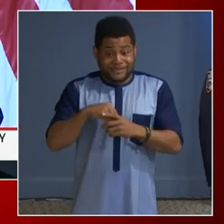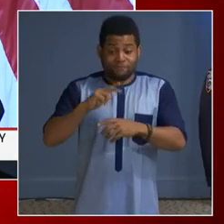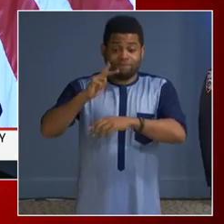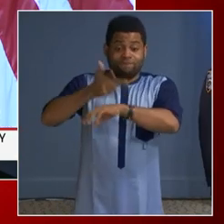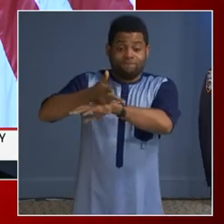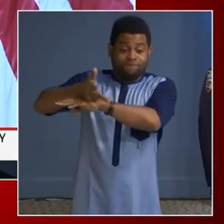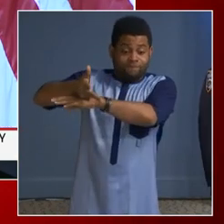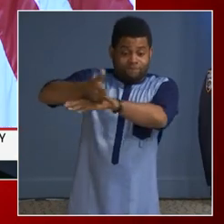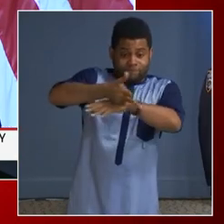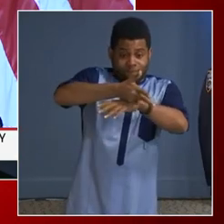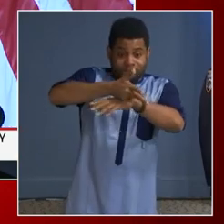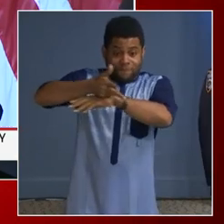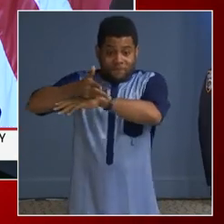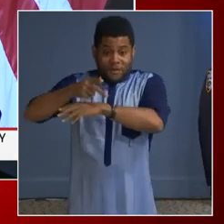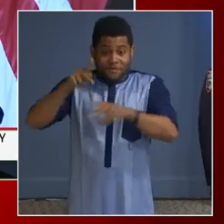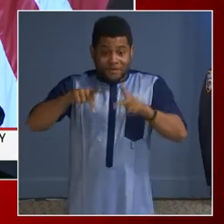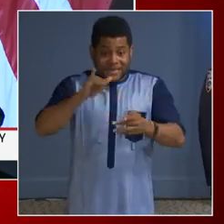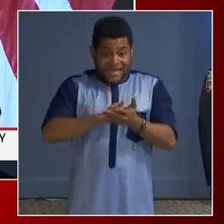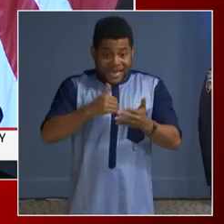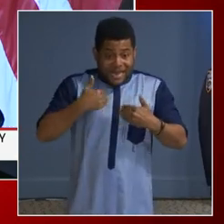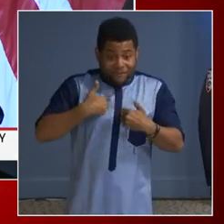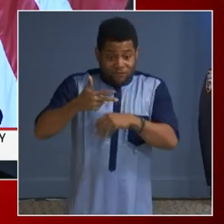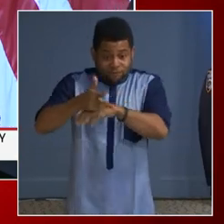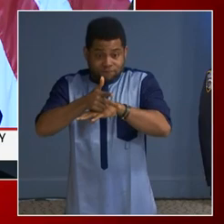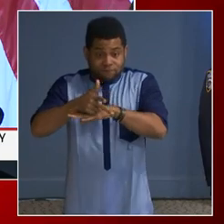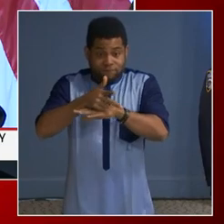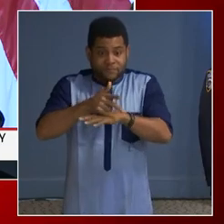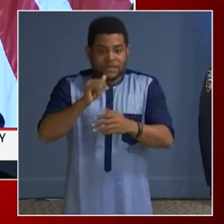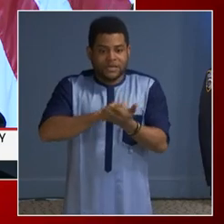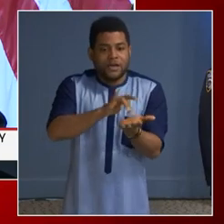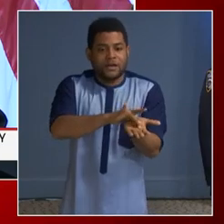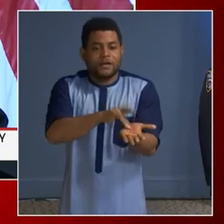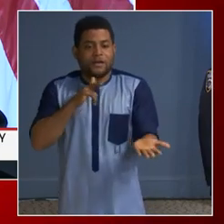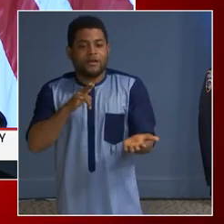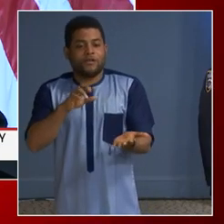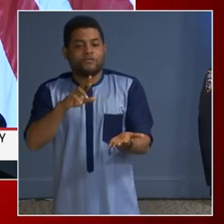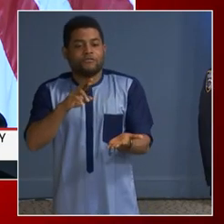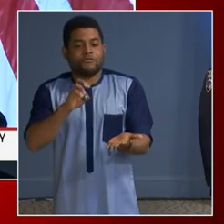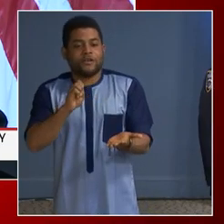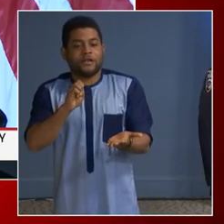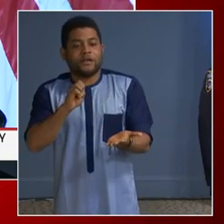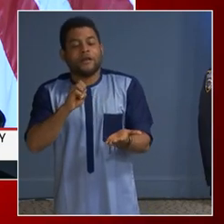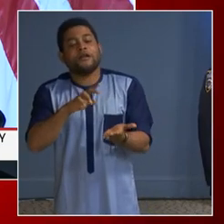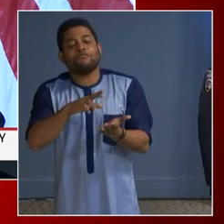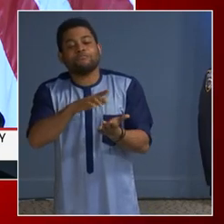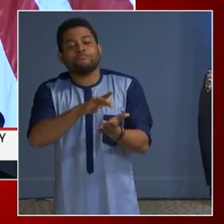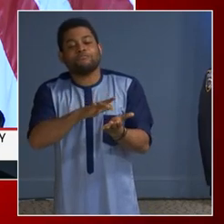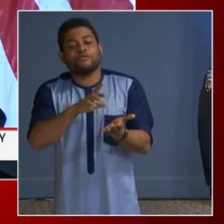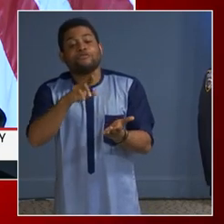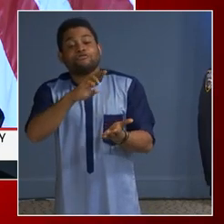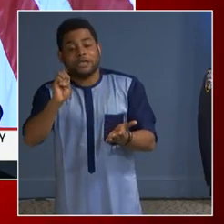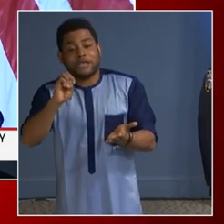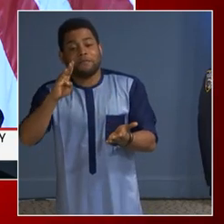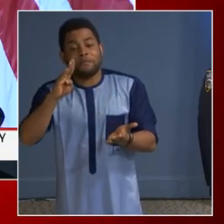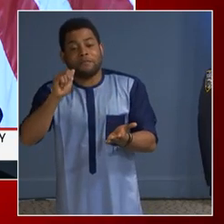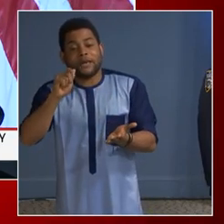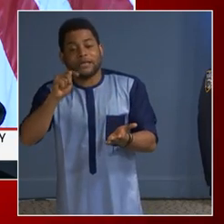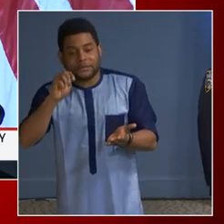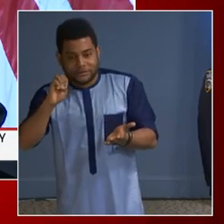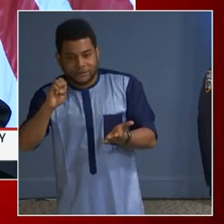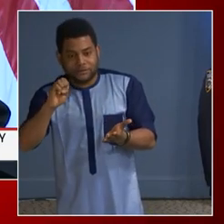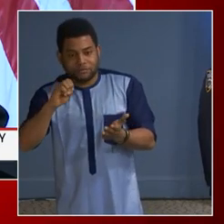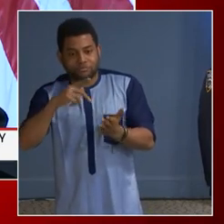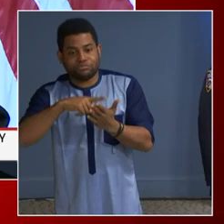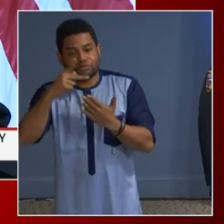cameras can take advantage of the rebate program, and I think it's an excellent program. As a result of a ton of video and